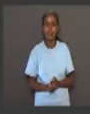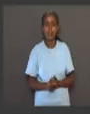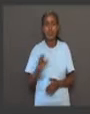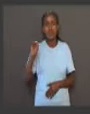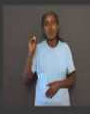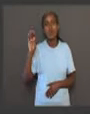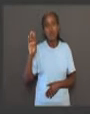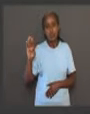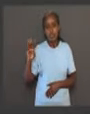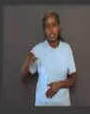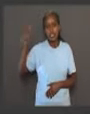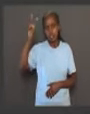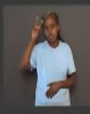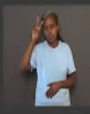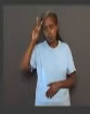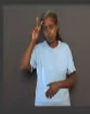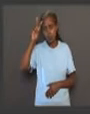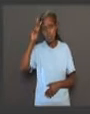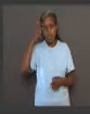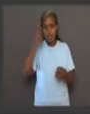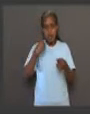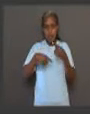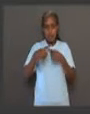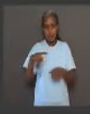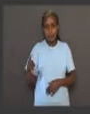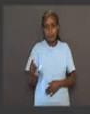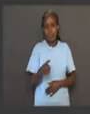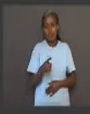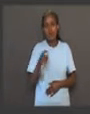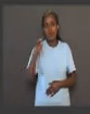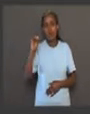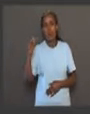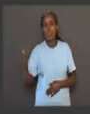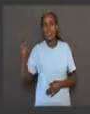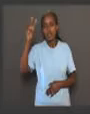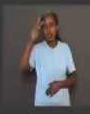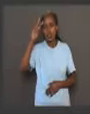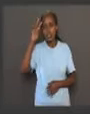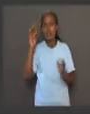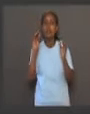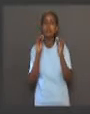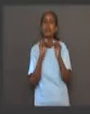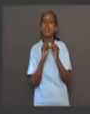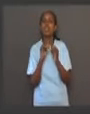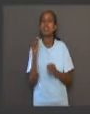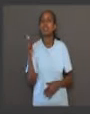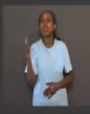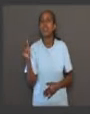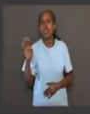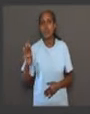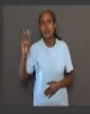OB squared becomes OA squared plus